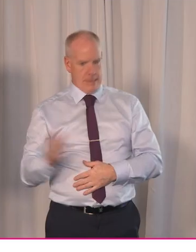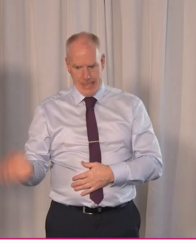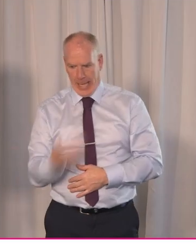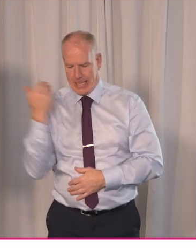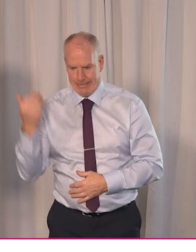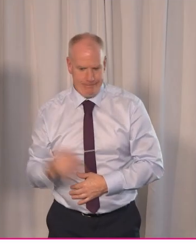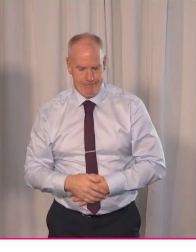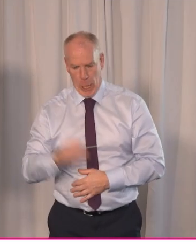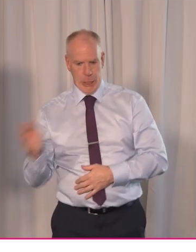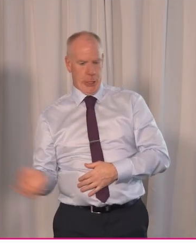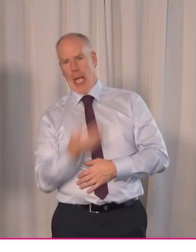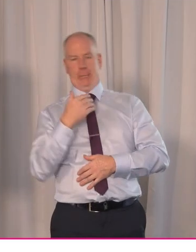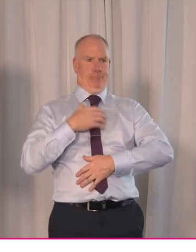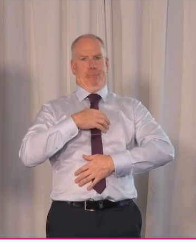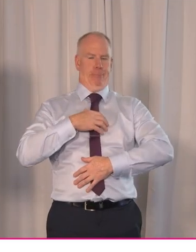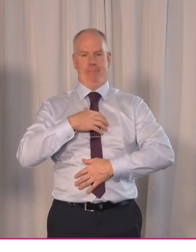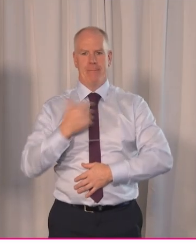slide. It's myself.